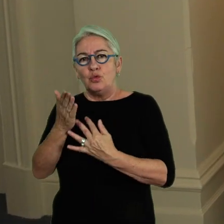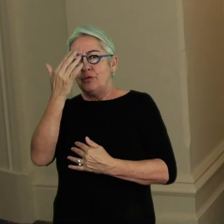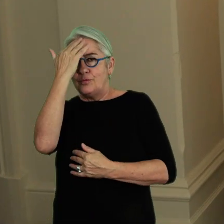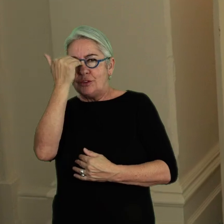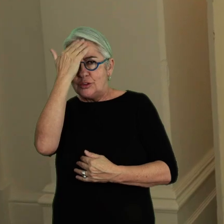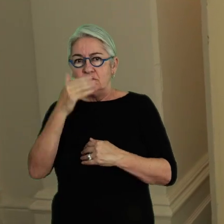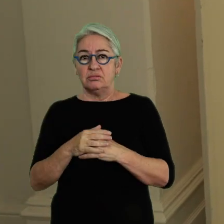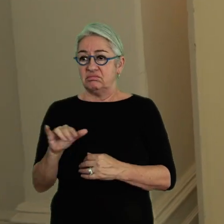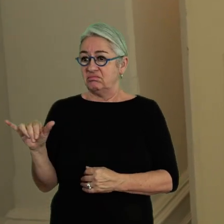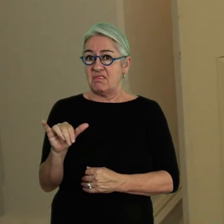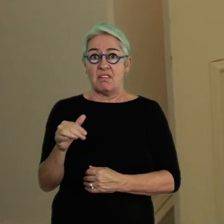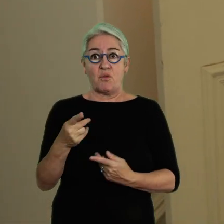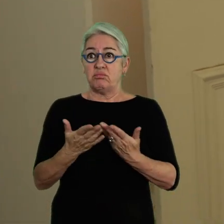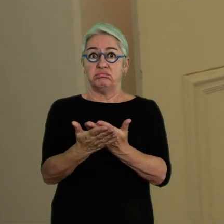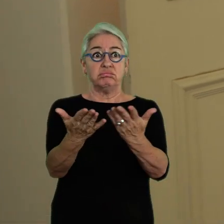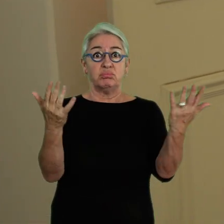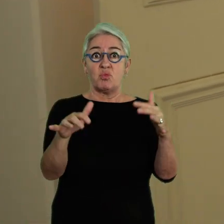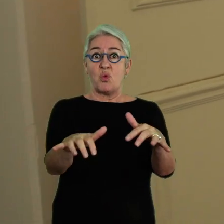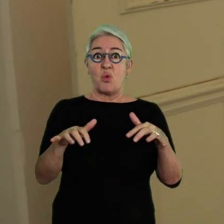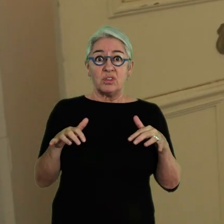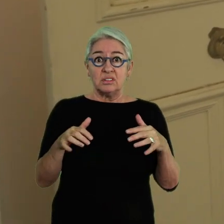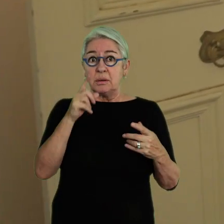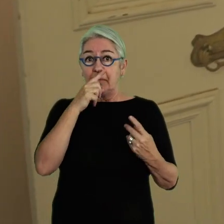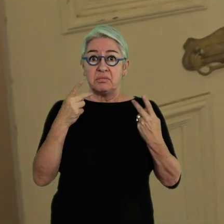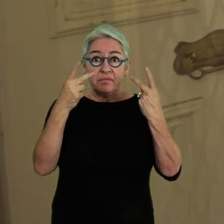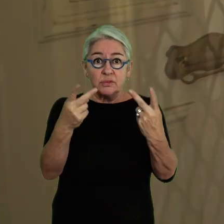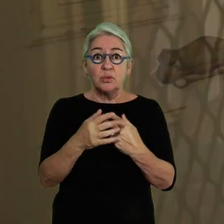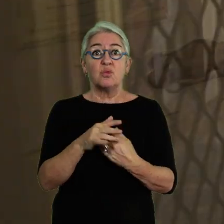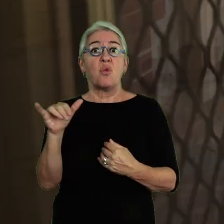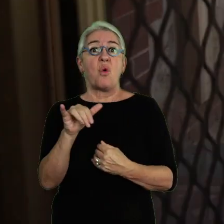During Fringe, this may be open to audiences or closed for artists' use.